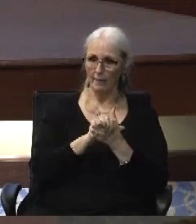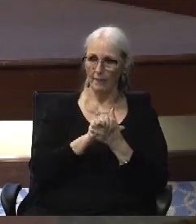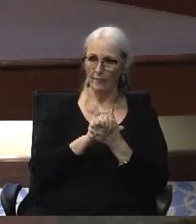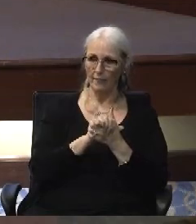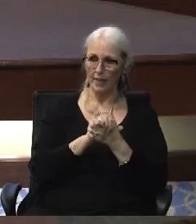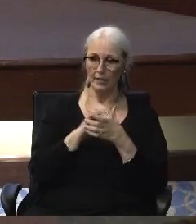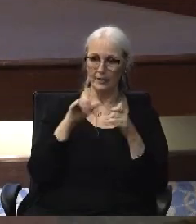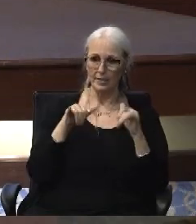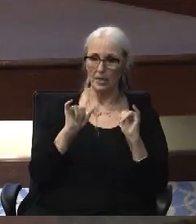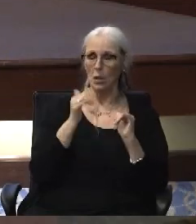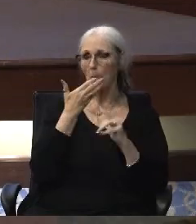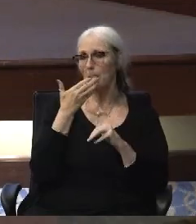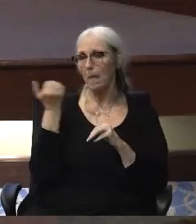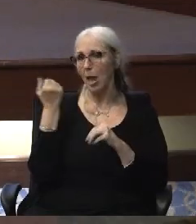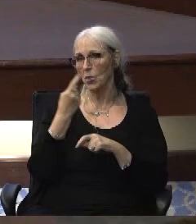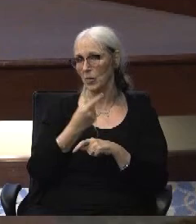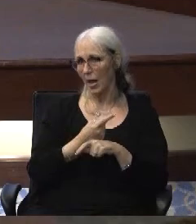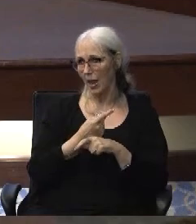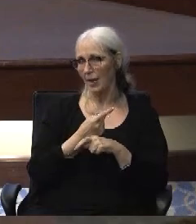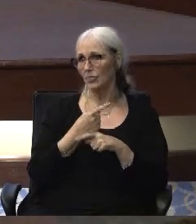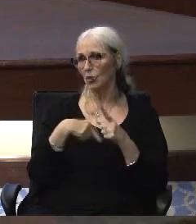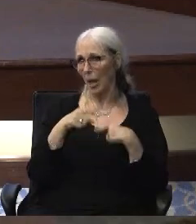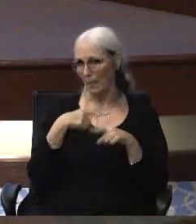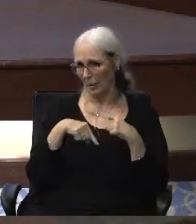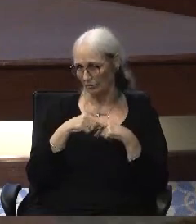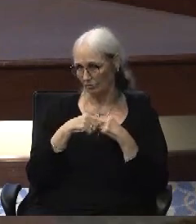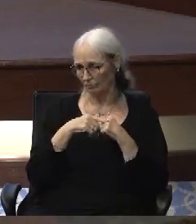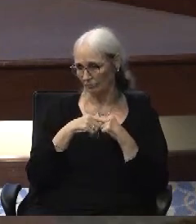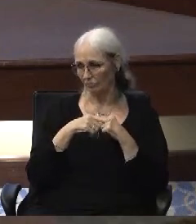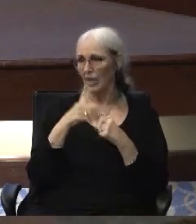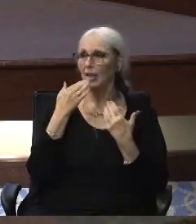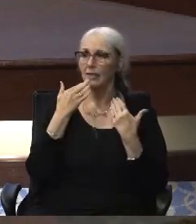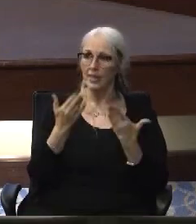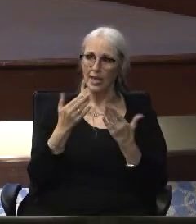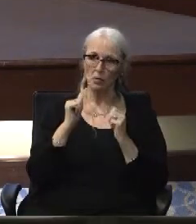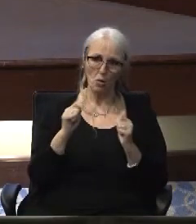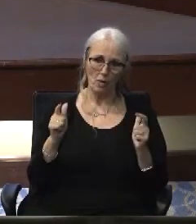still our better days are yet to come. So thank you. Thank you all.